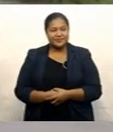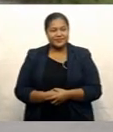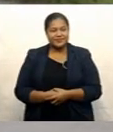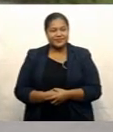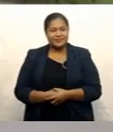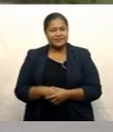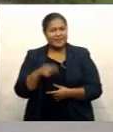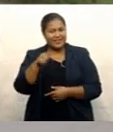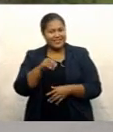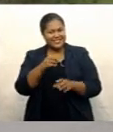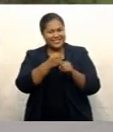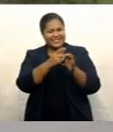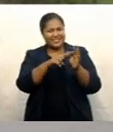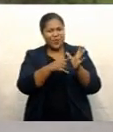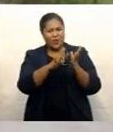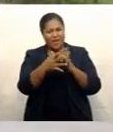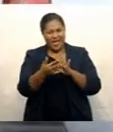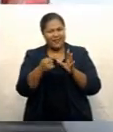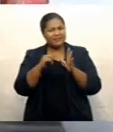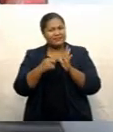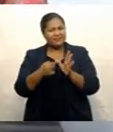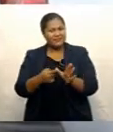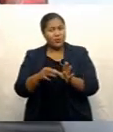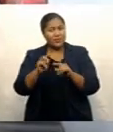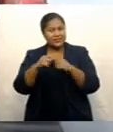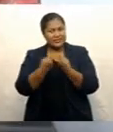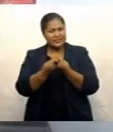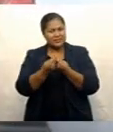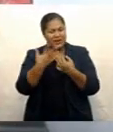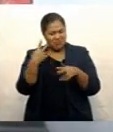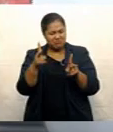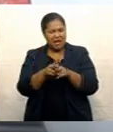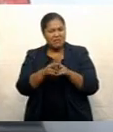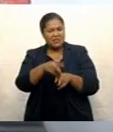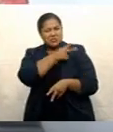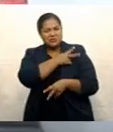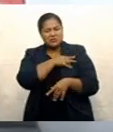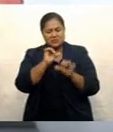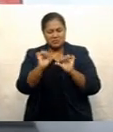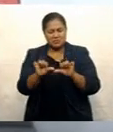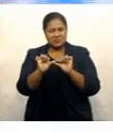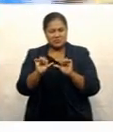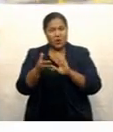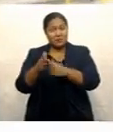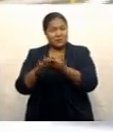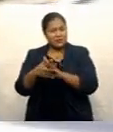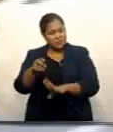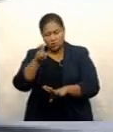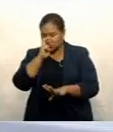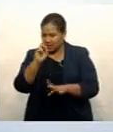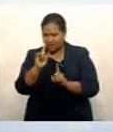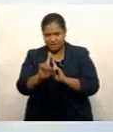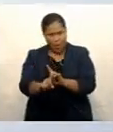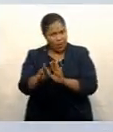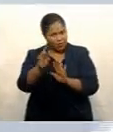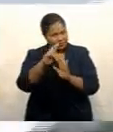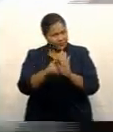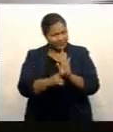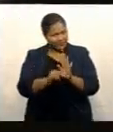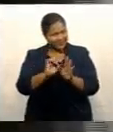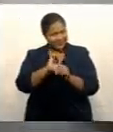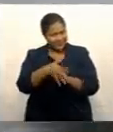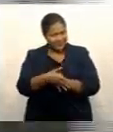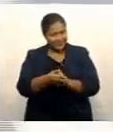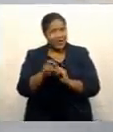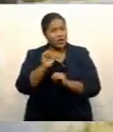These Gawia COVID response teams are now doubling their surveillance, protecting the community by strictly following the safety protocols and